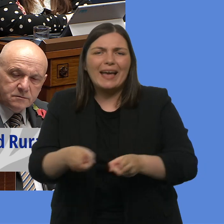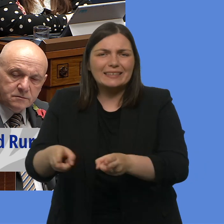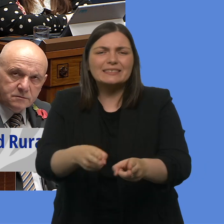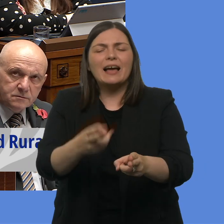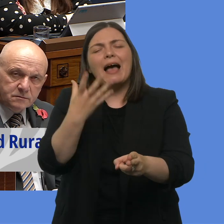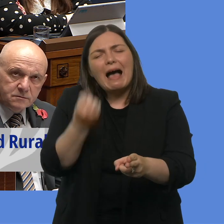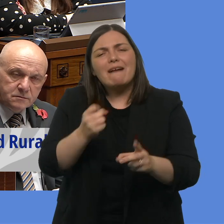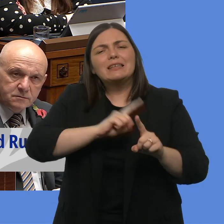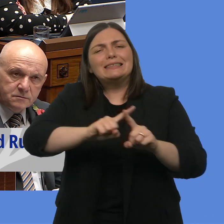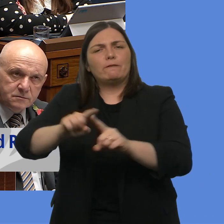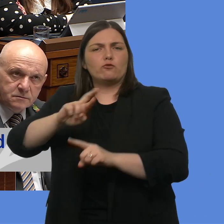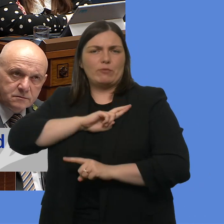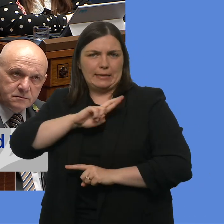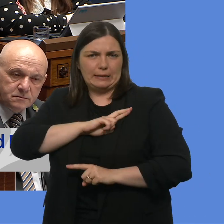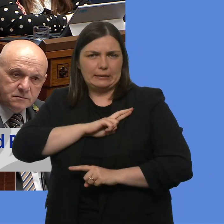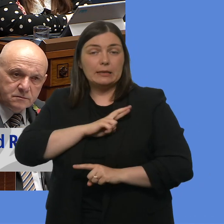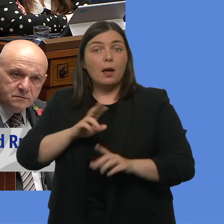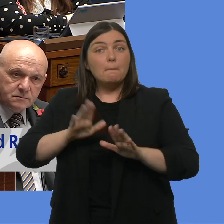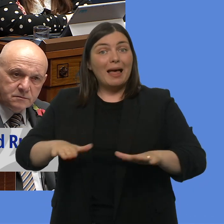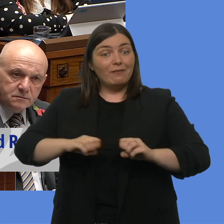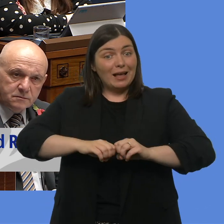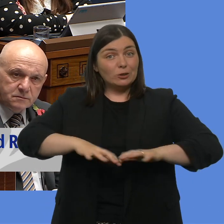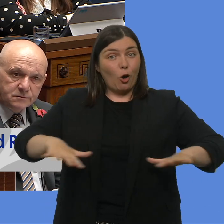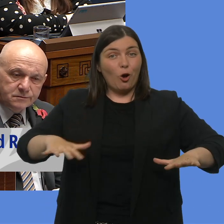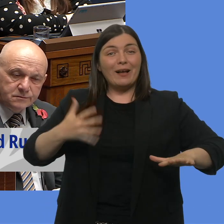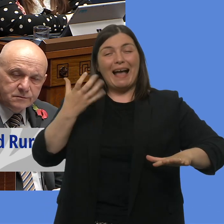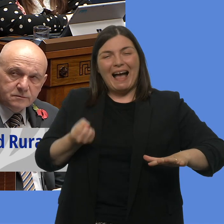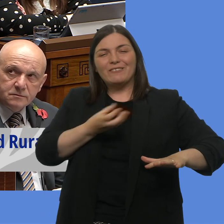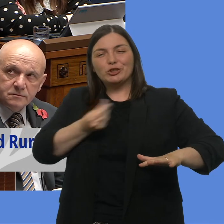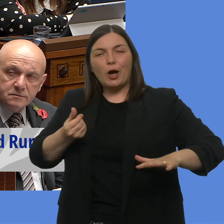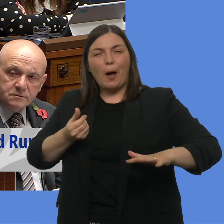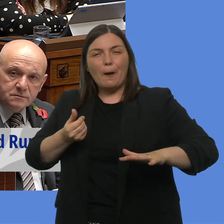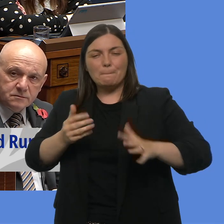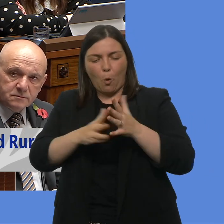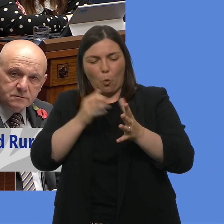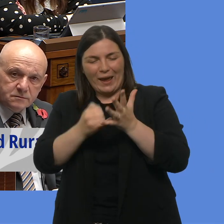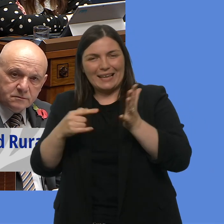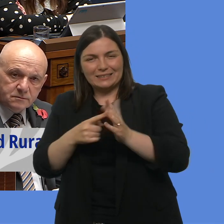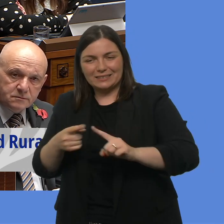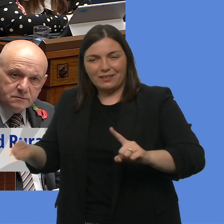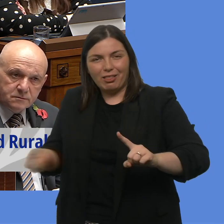infrastructure. That's something I continue to work with the Minister for Infrastructure on. I will continue to support his bids for